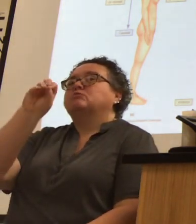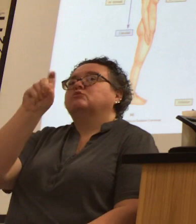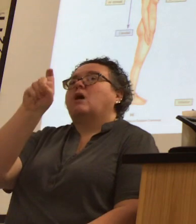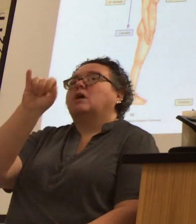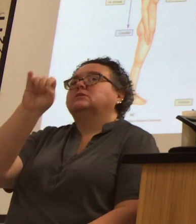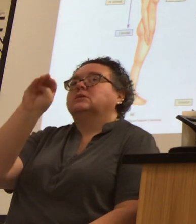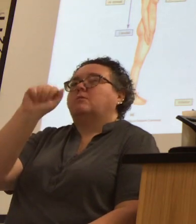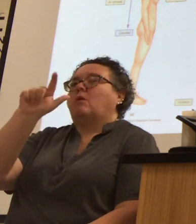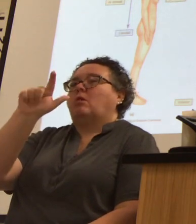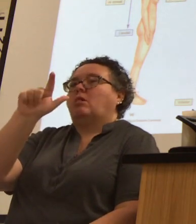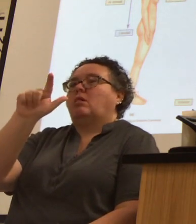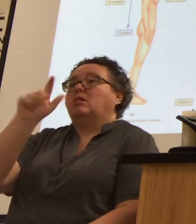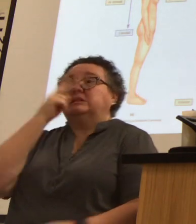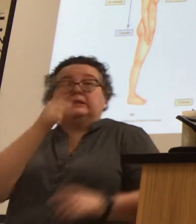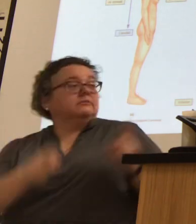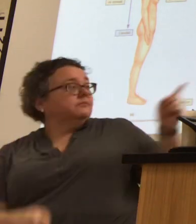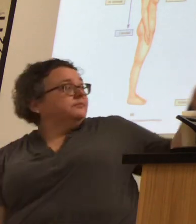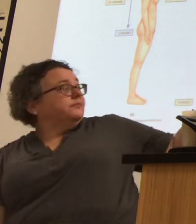trunk attachment.